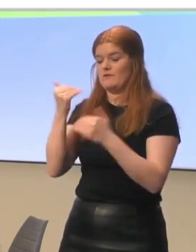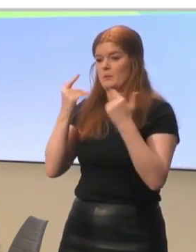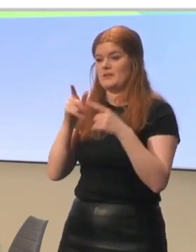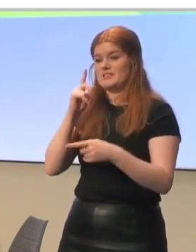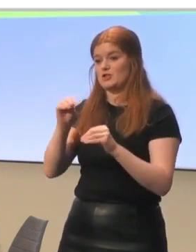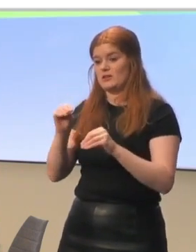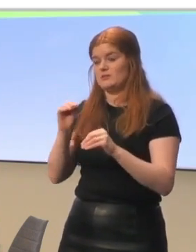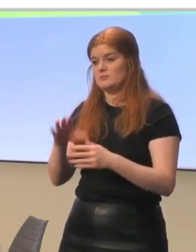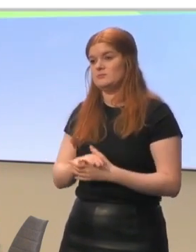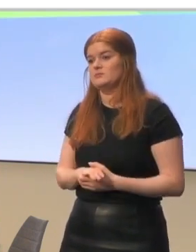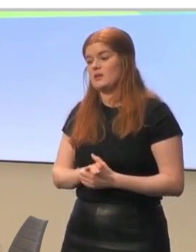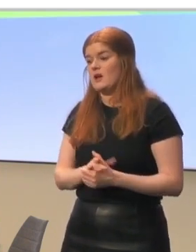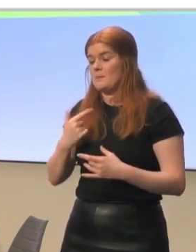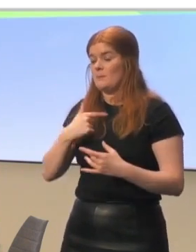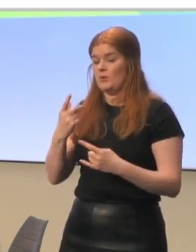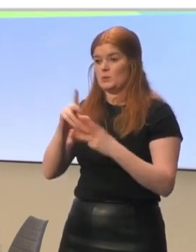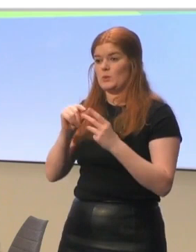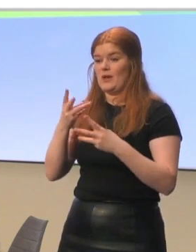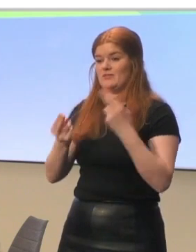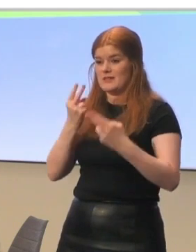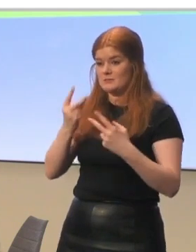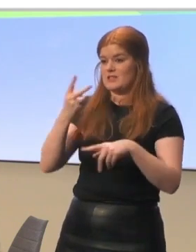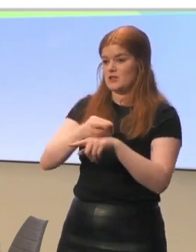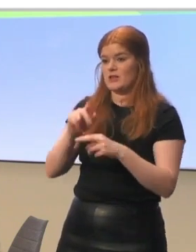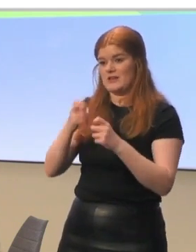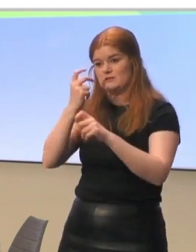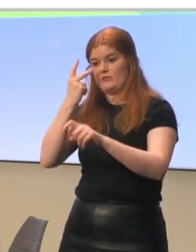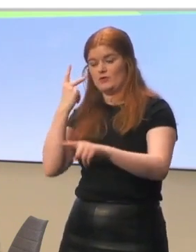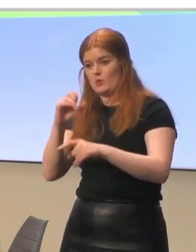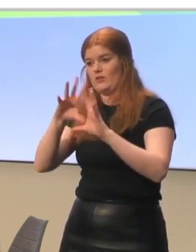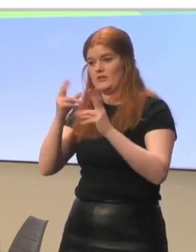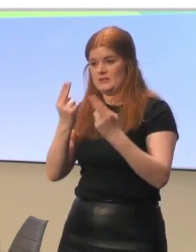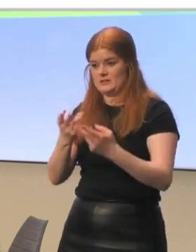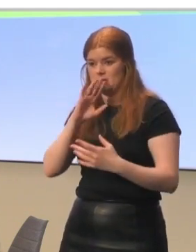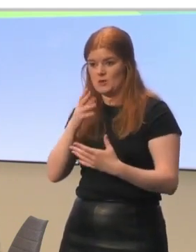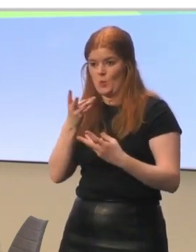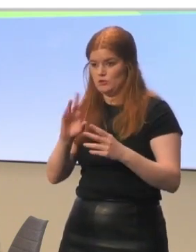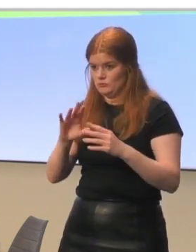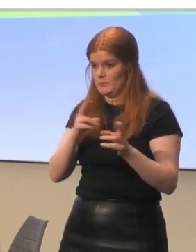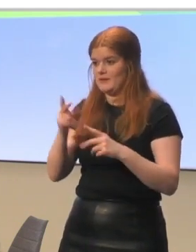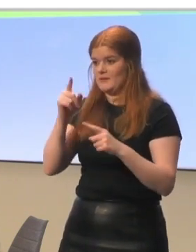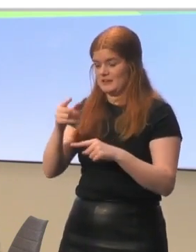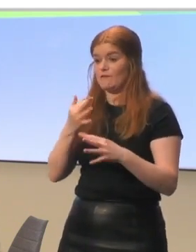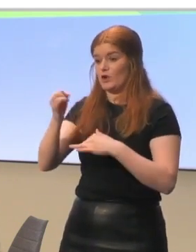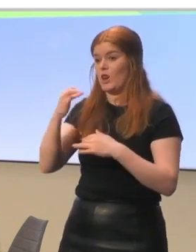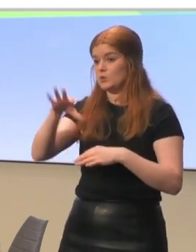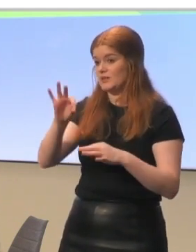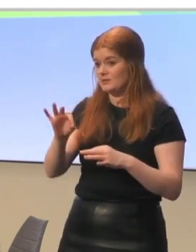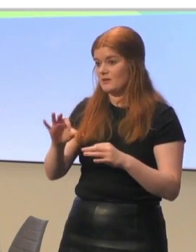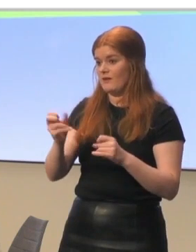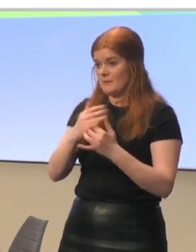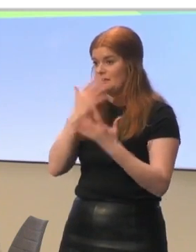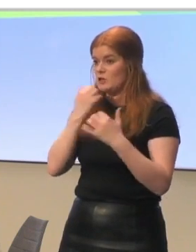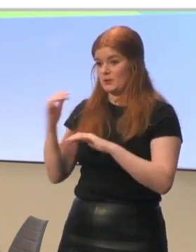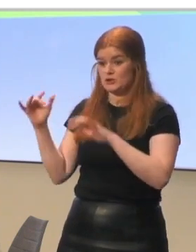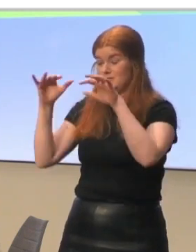cyclical process of assessment, intervention and review of outcomes. I suppose I want to stress that the front loading of the numbers,